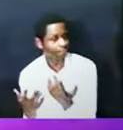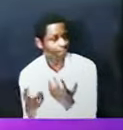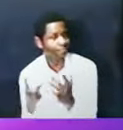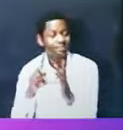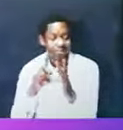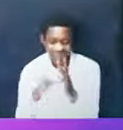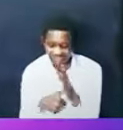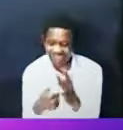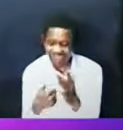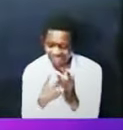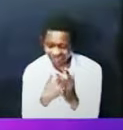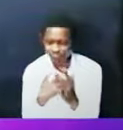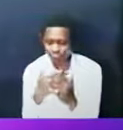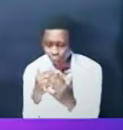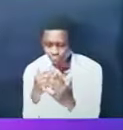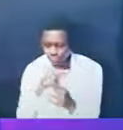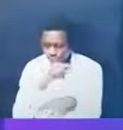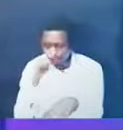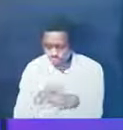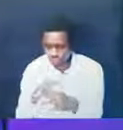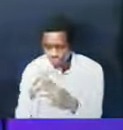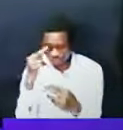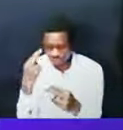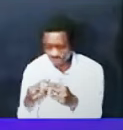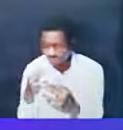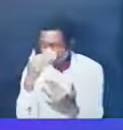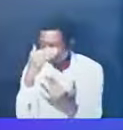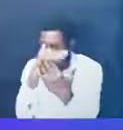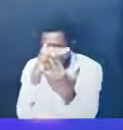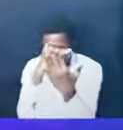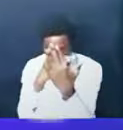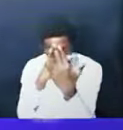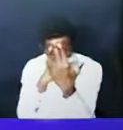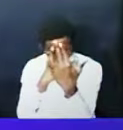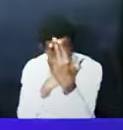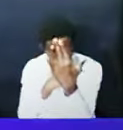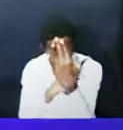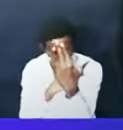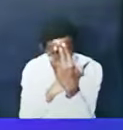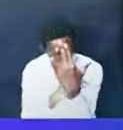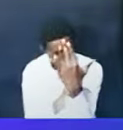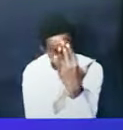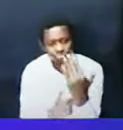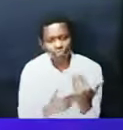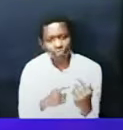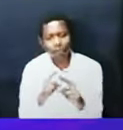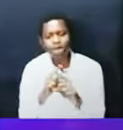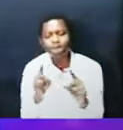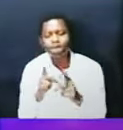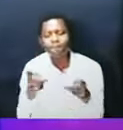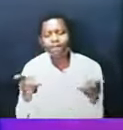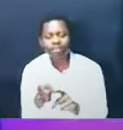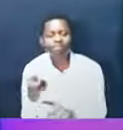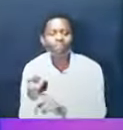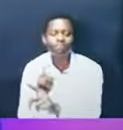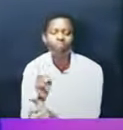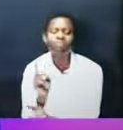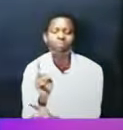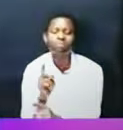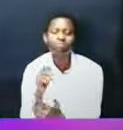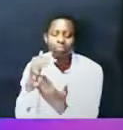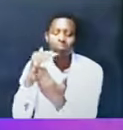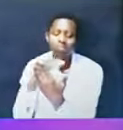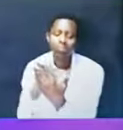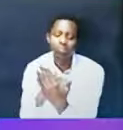list of nations where they had come from. Chosem ne chere se na ye den na yen